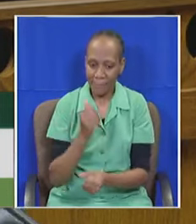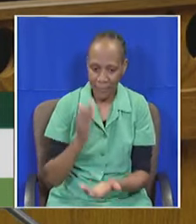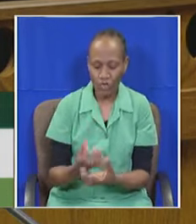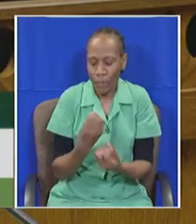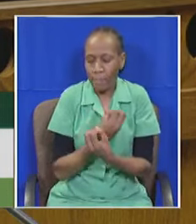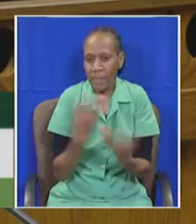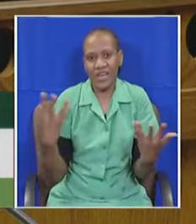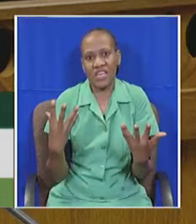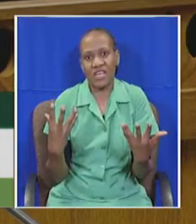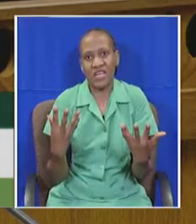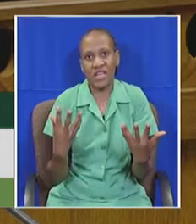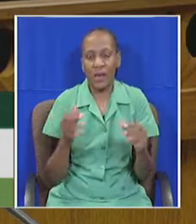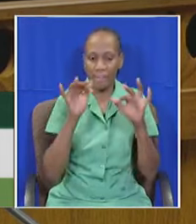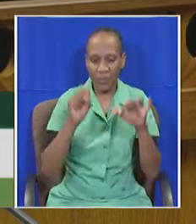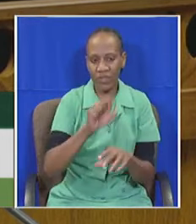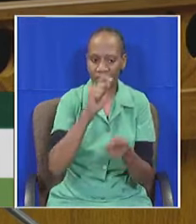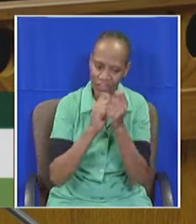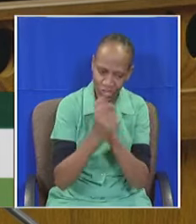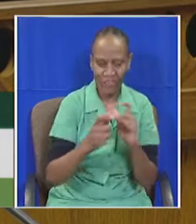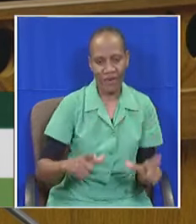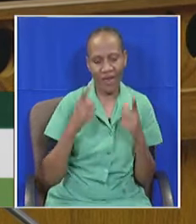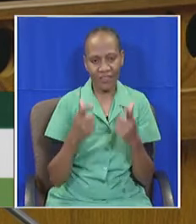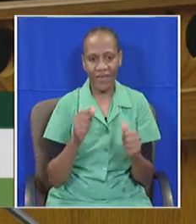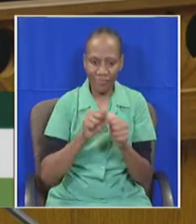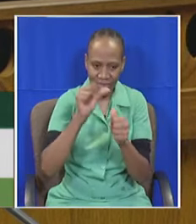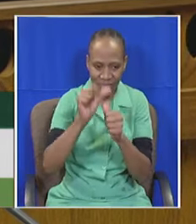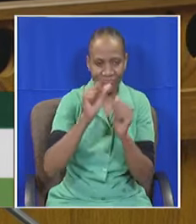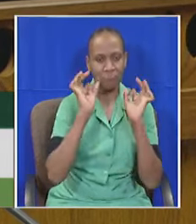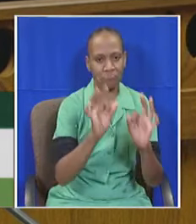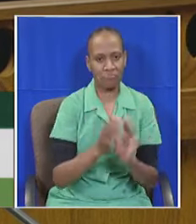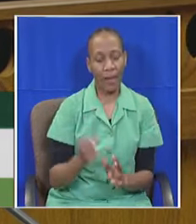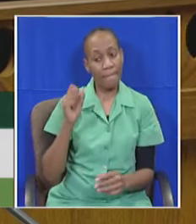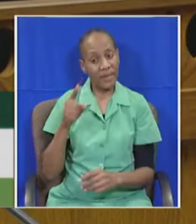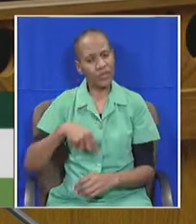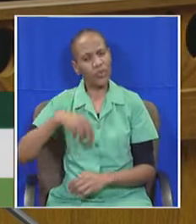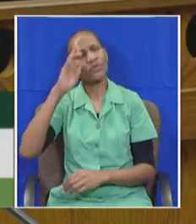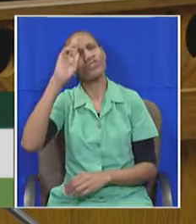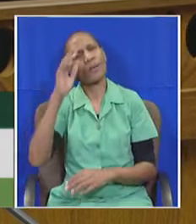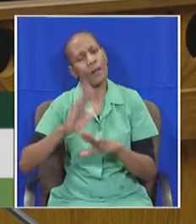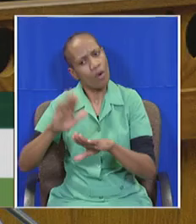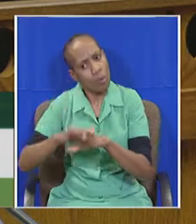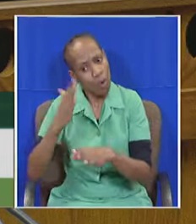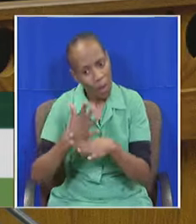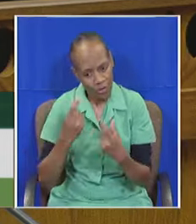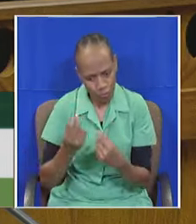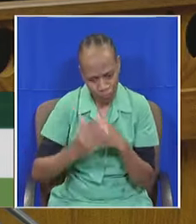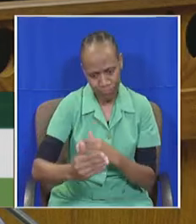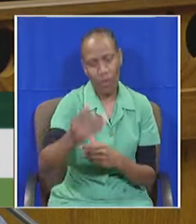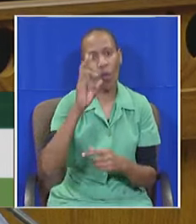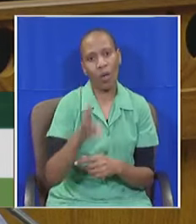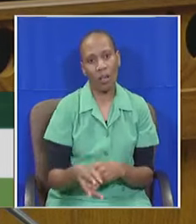millions of South Africans and changing their lives for the better. But we are reminded that more needs to be done as we